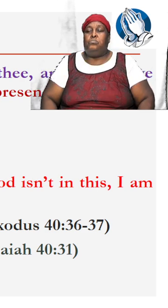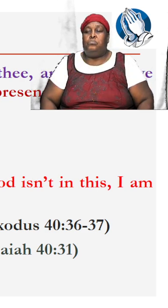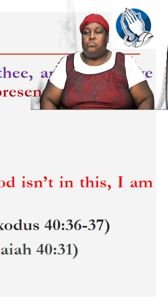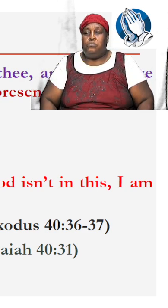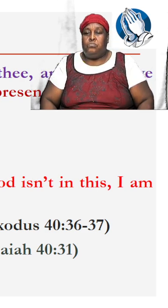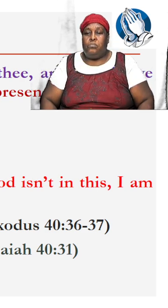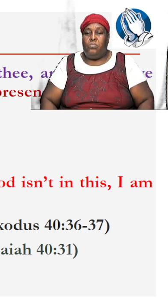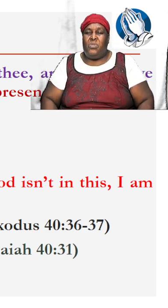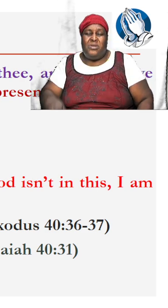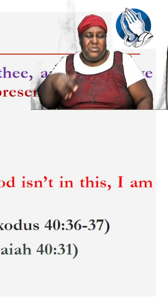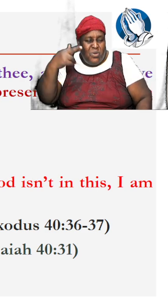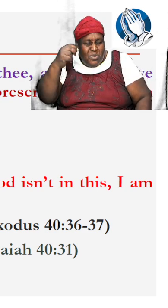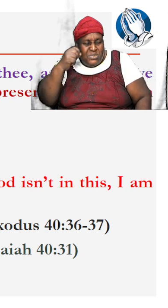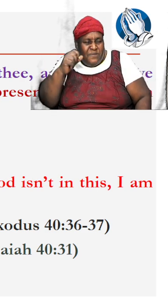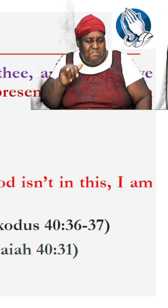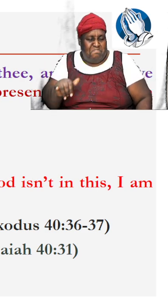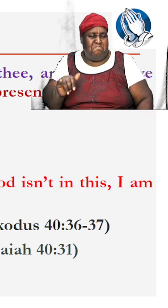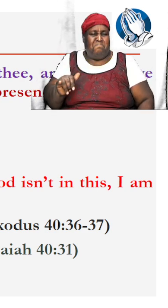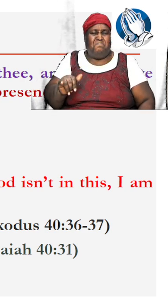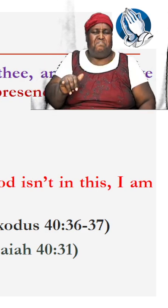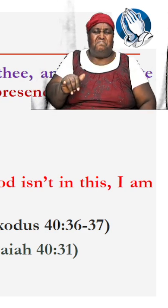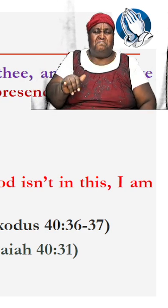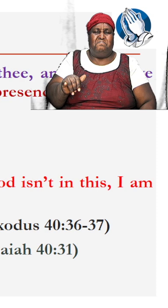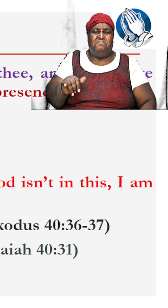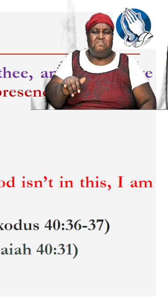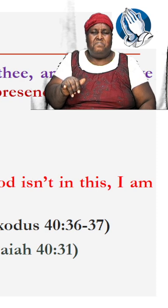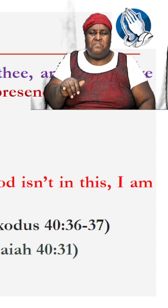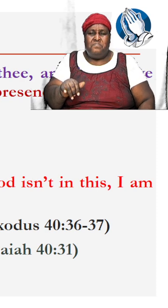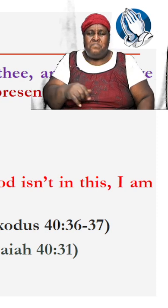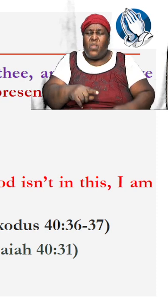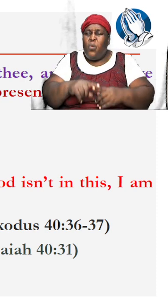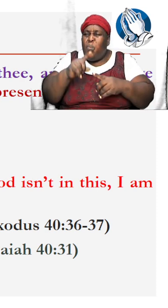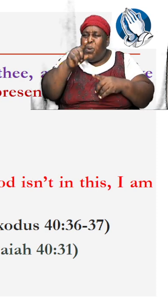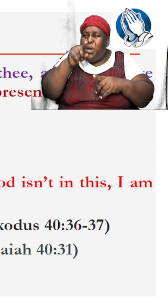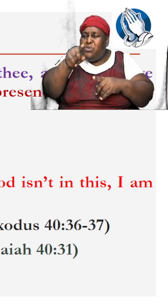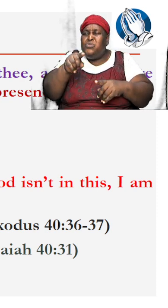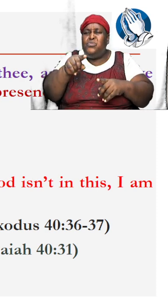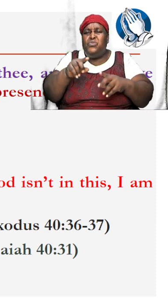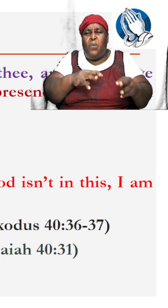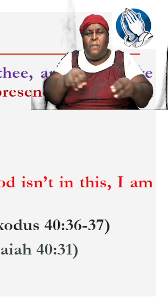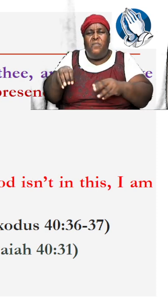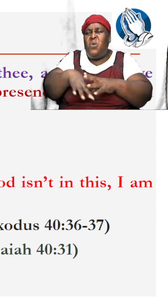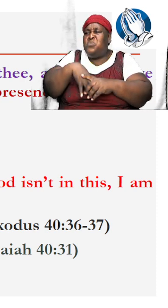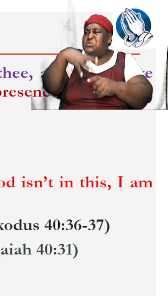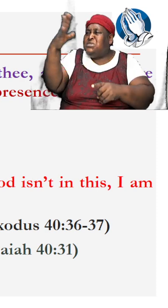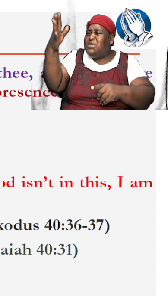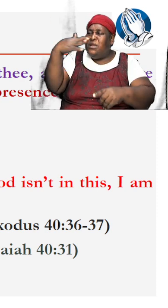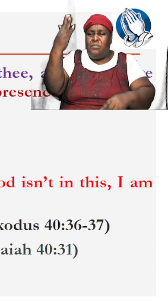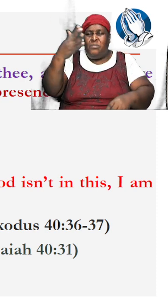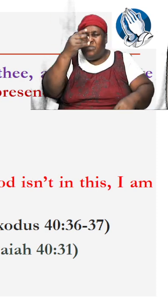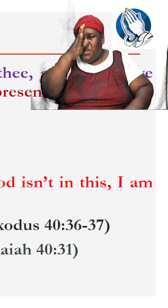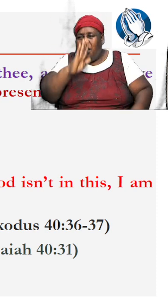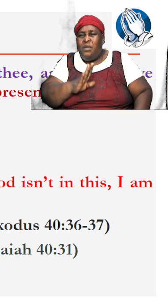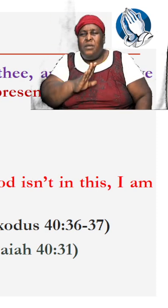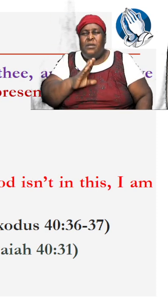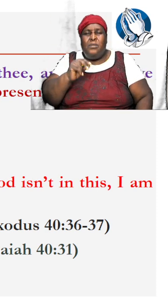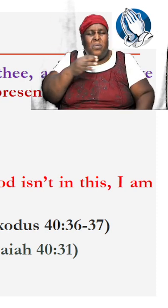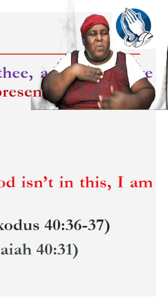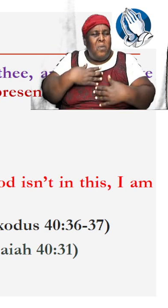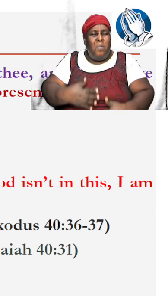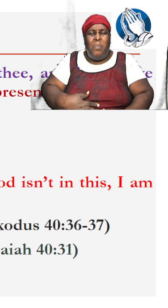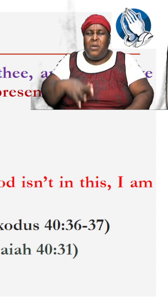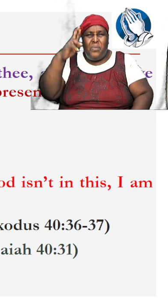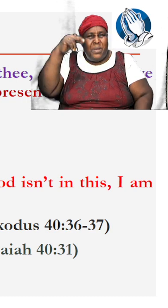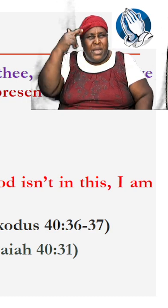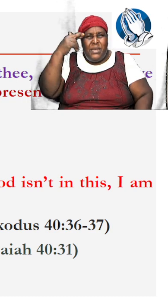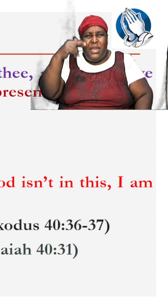And there's a reason for that. When you move outside of the presence of God, then nobody